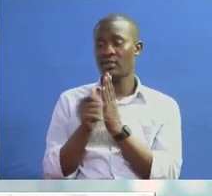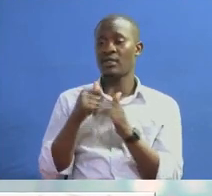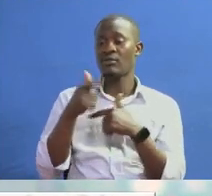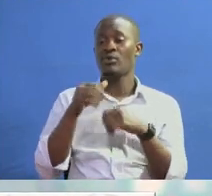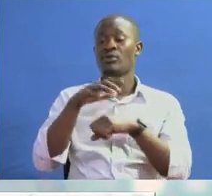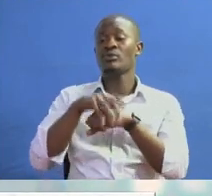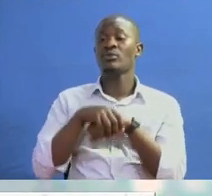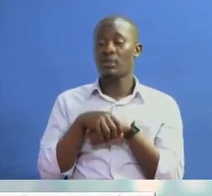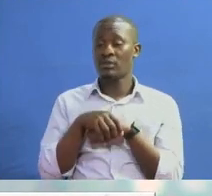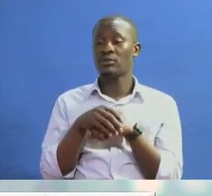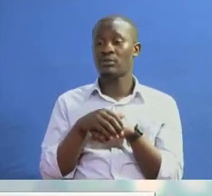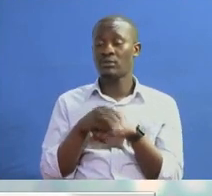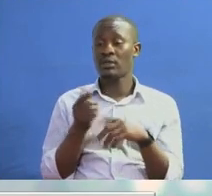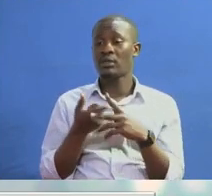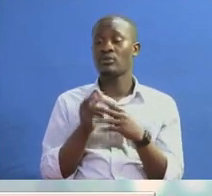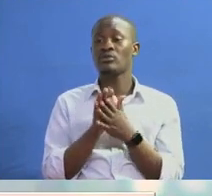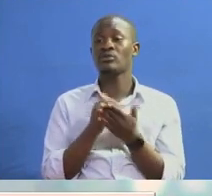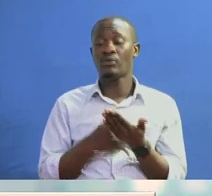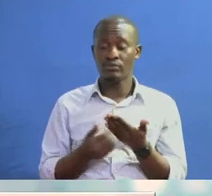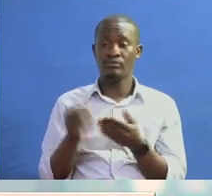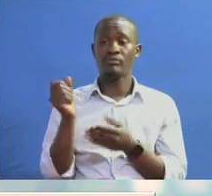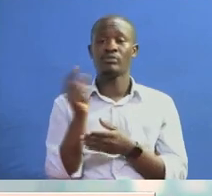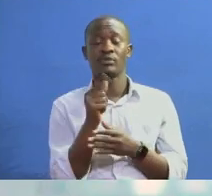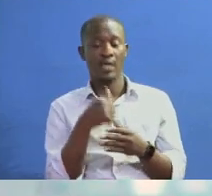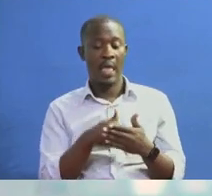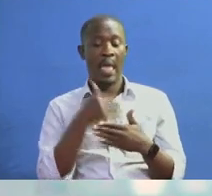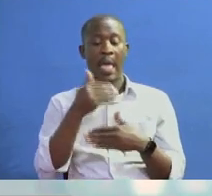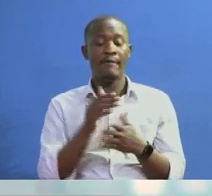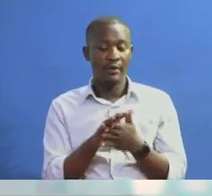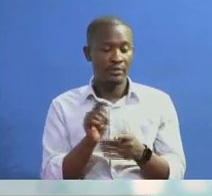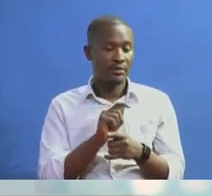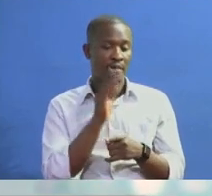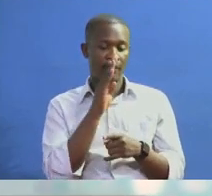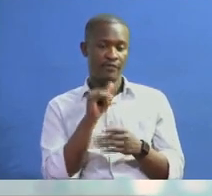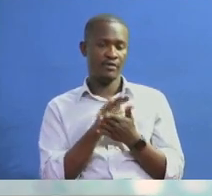of income. But NYS is not guaranteed that after you've trained